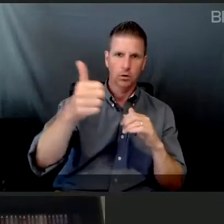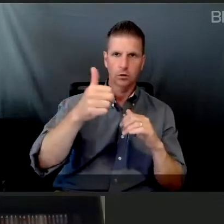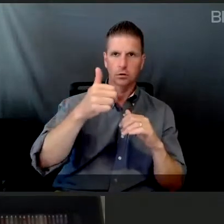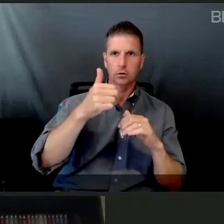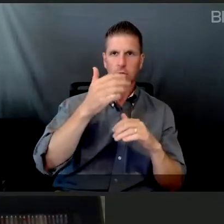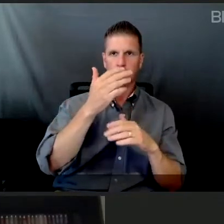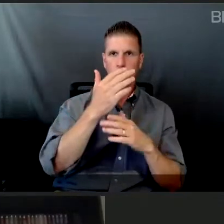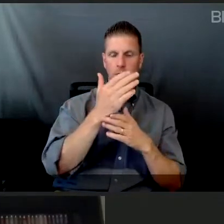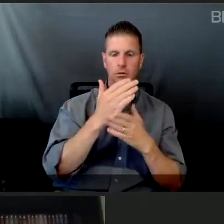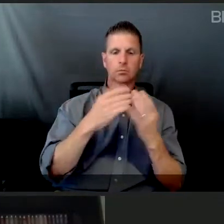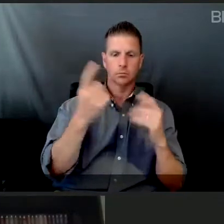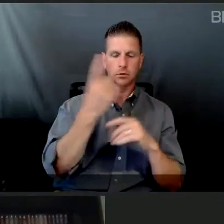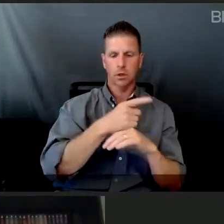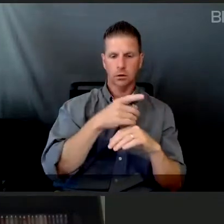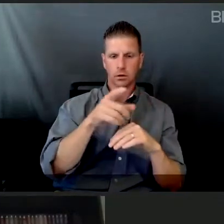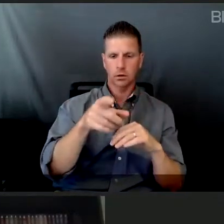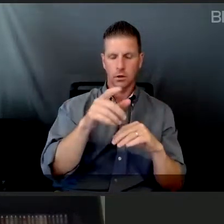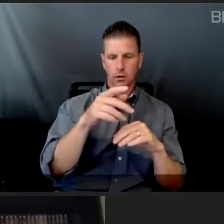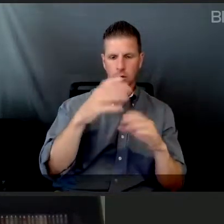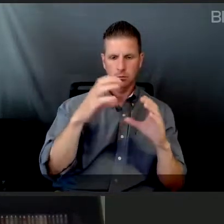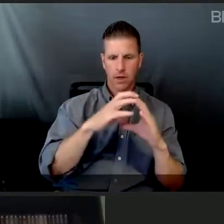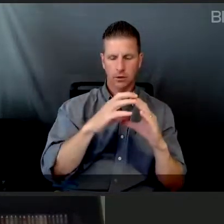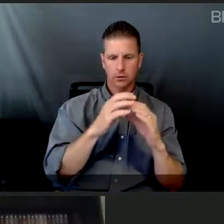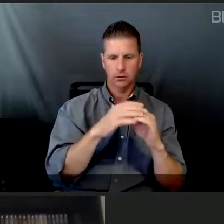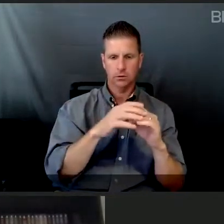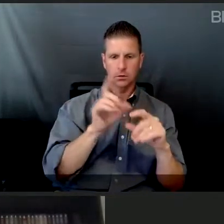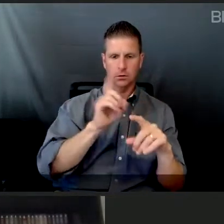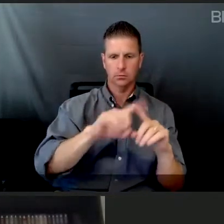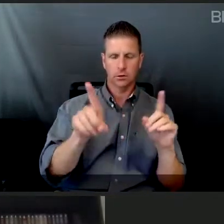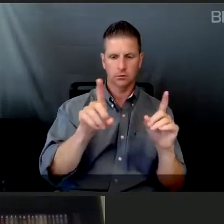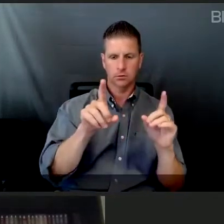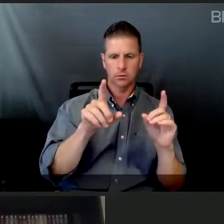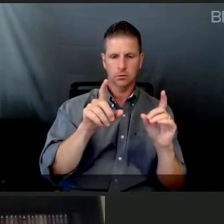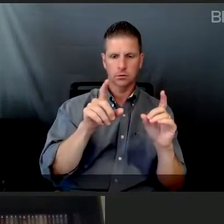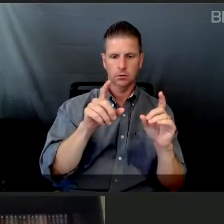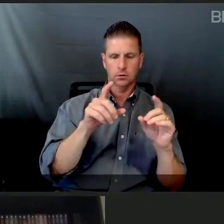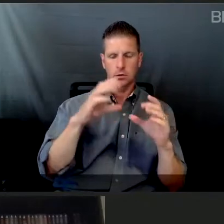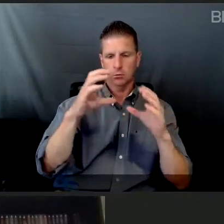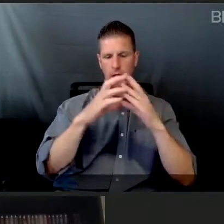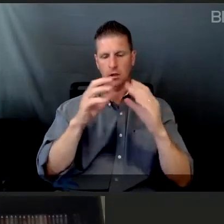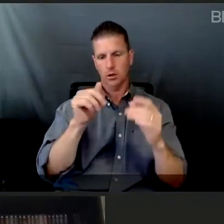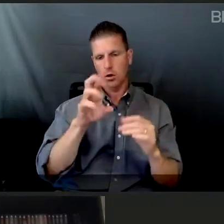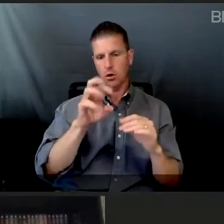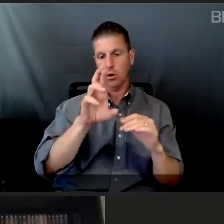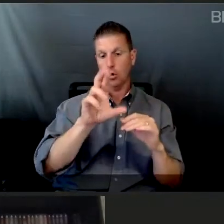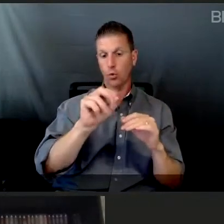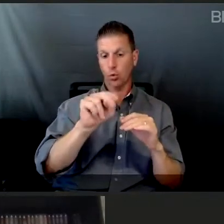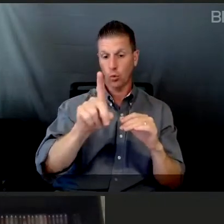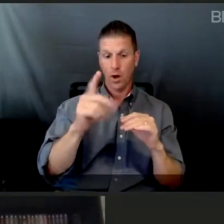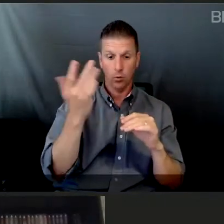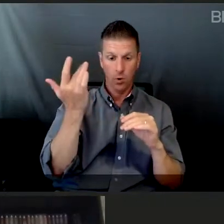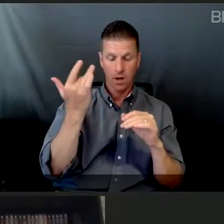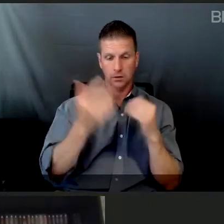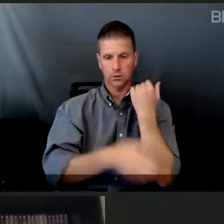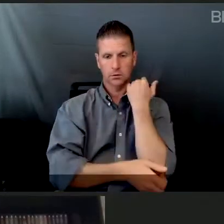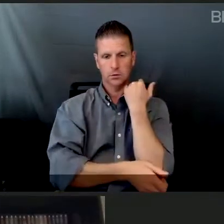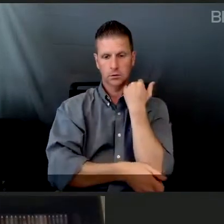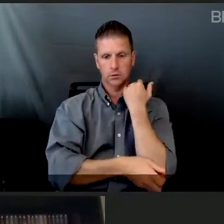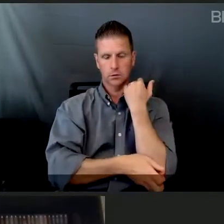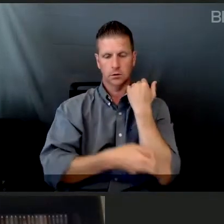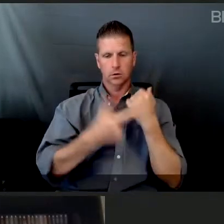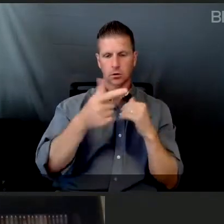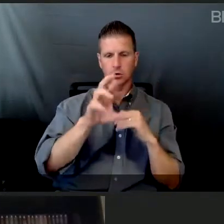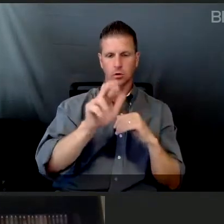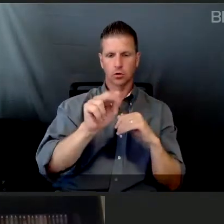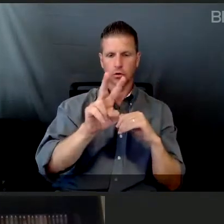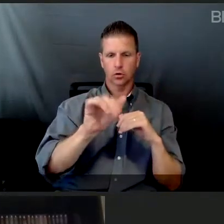to image some of the exoplanets as well. But planets are round because of gravity.